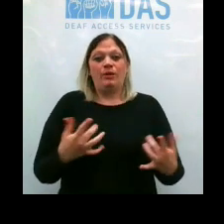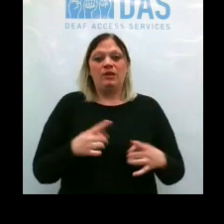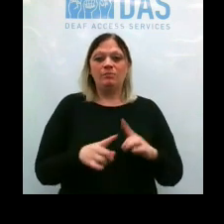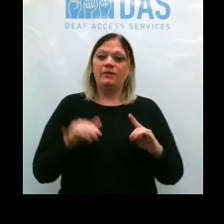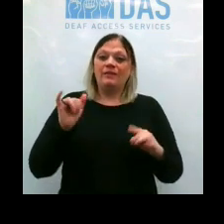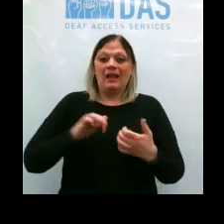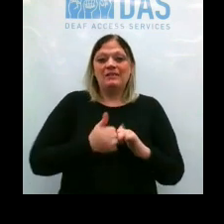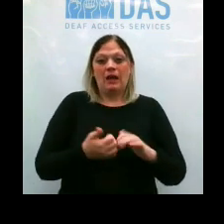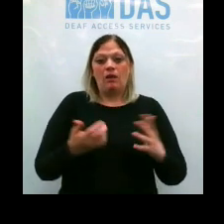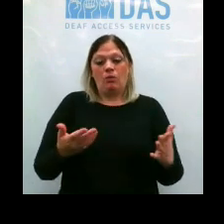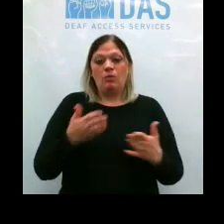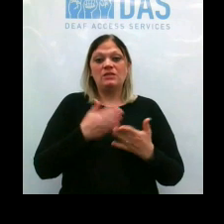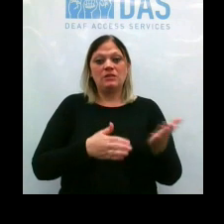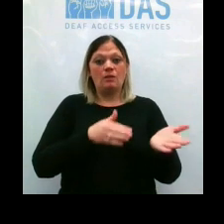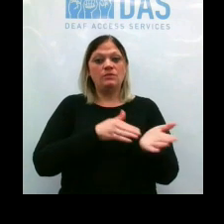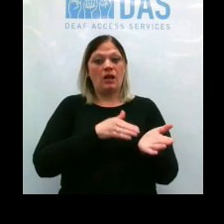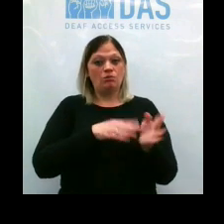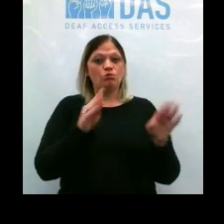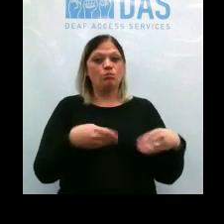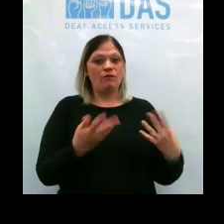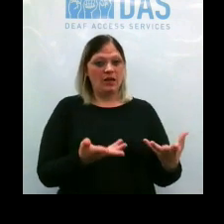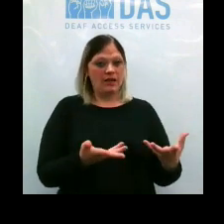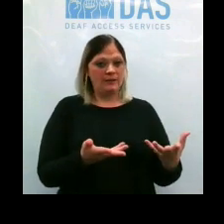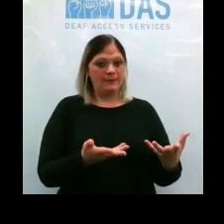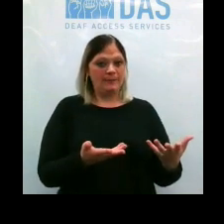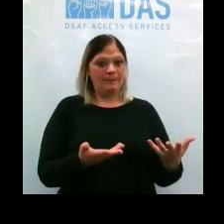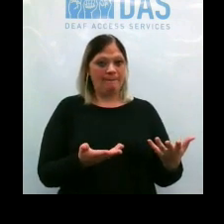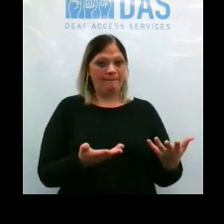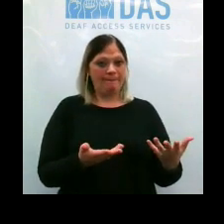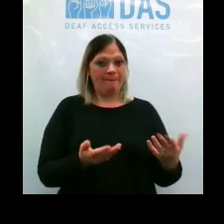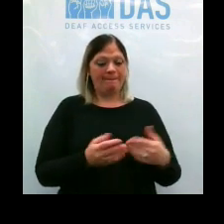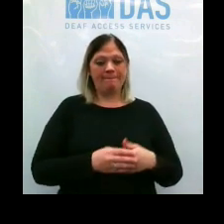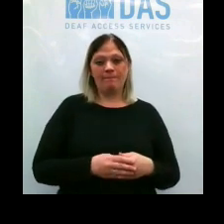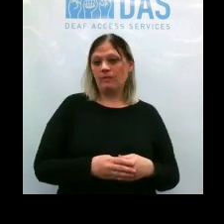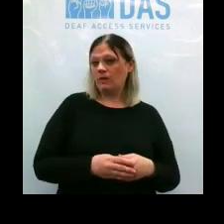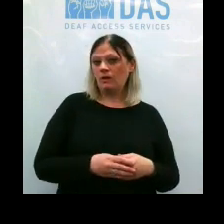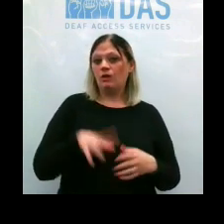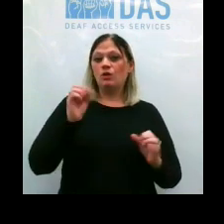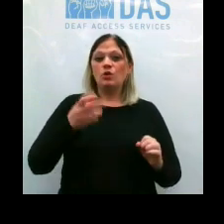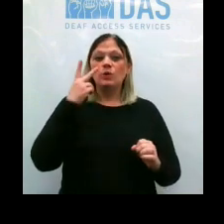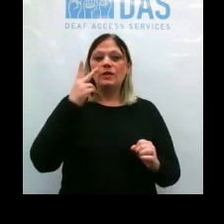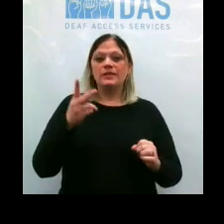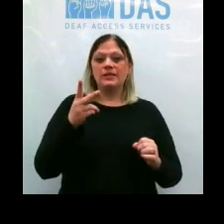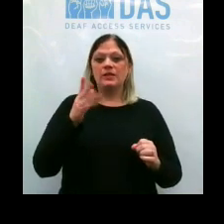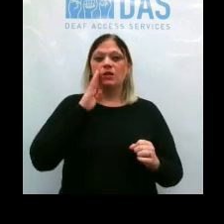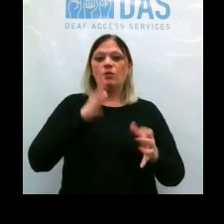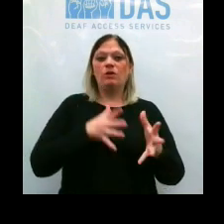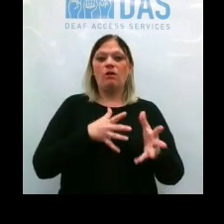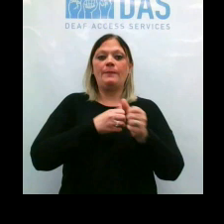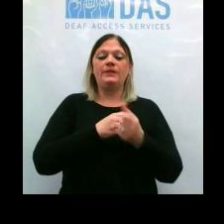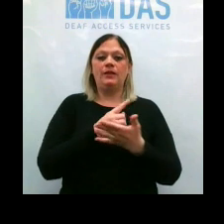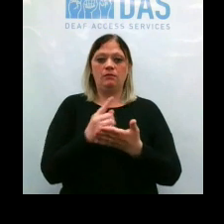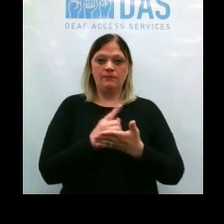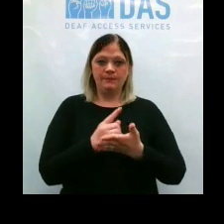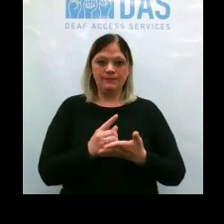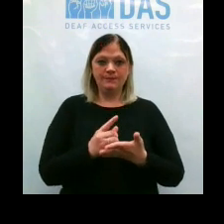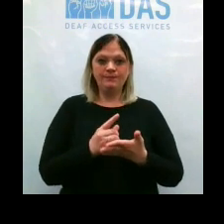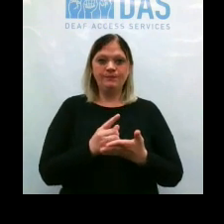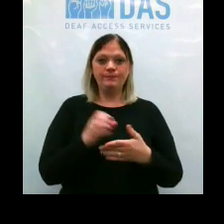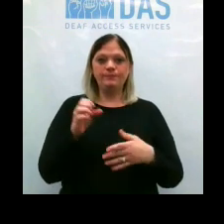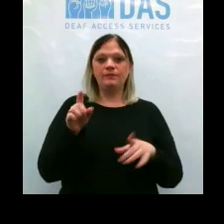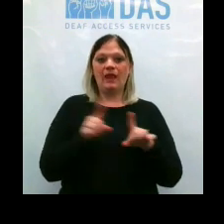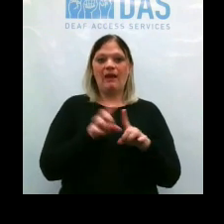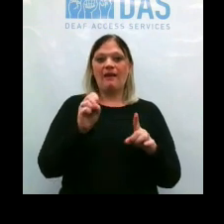are some healthcare providers that are providing it. And as you can see, this was updated and we'll do it on a weekly basis. As of